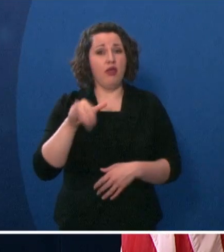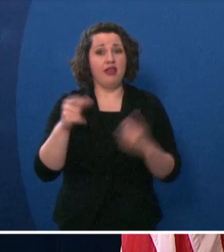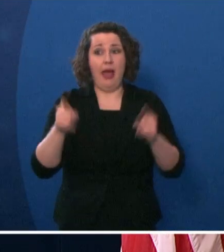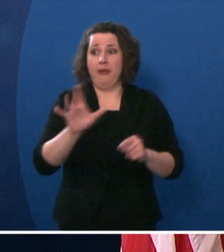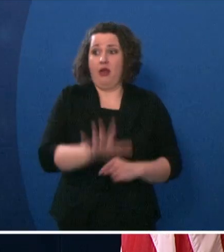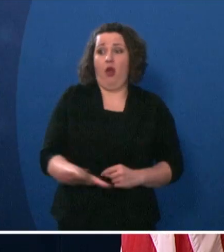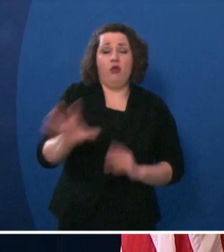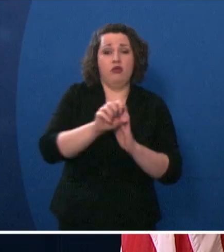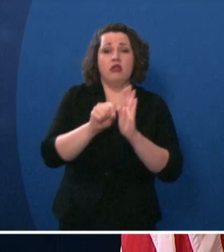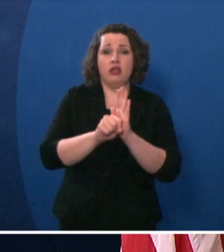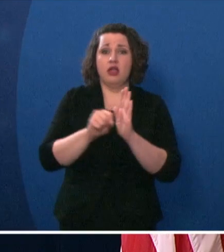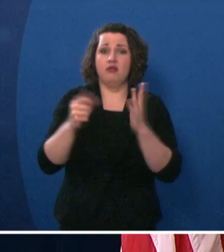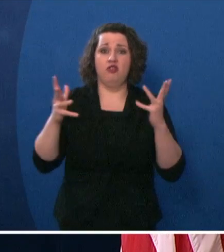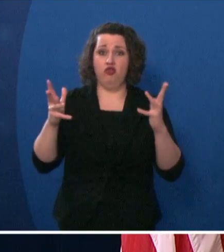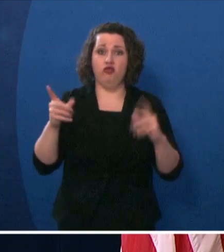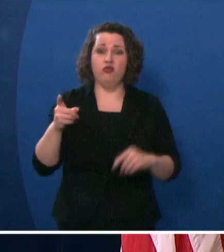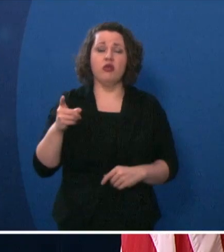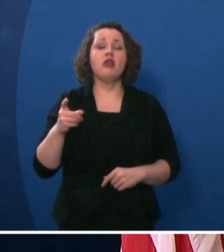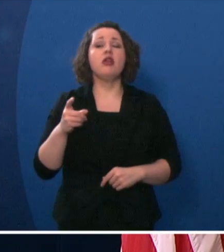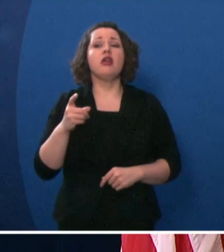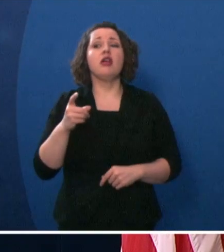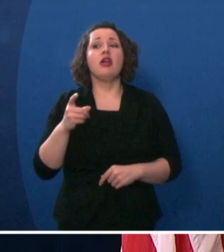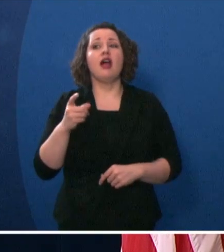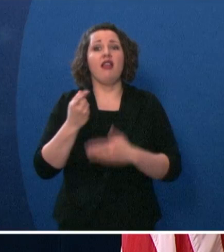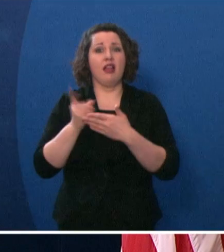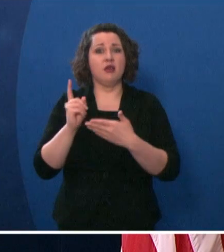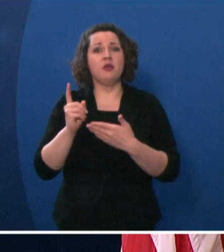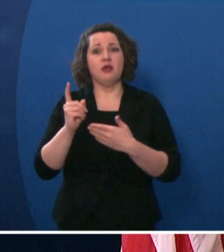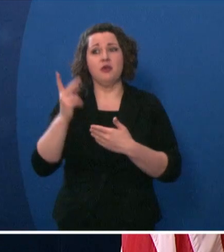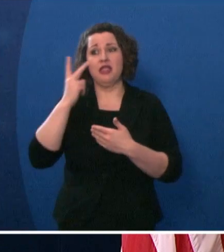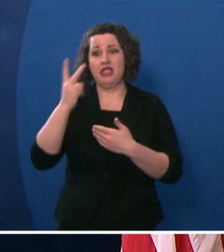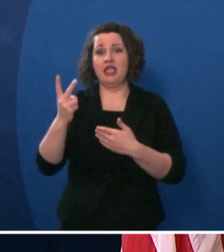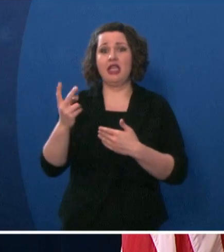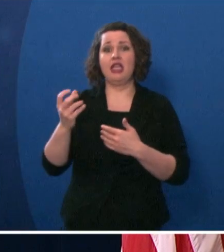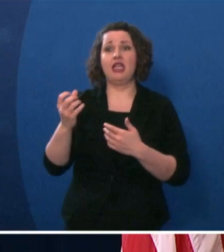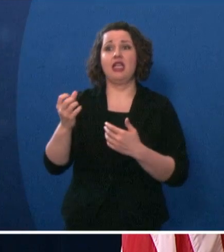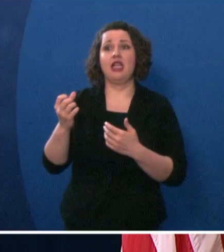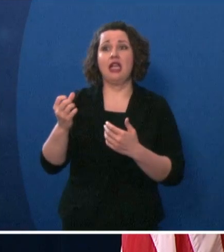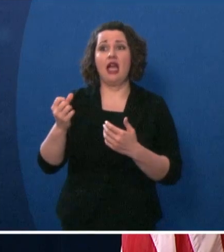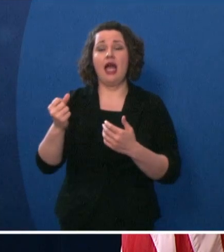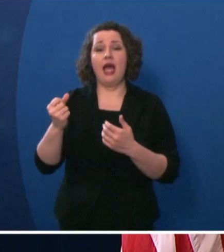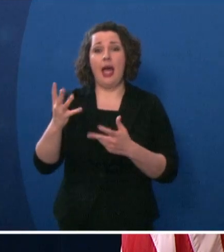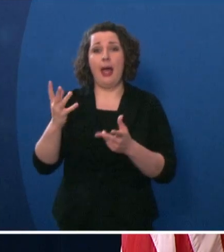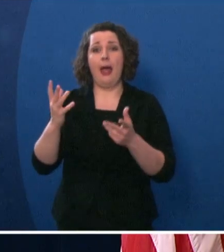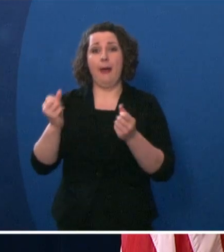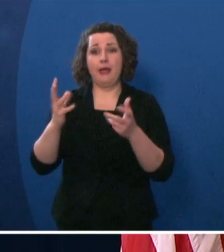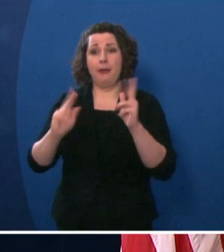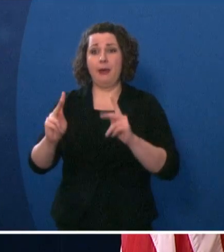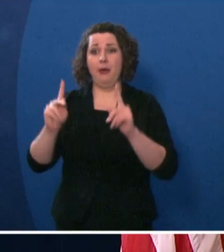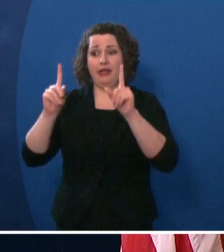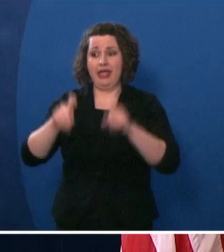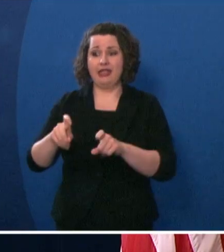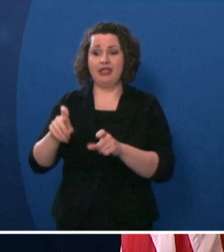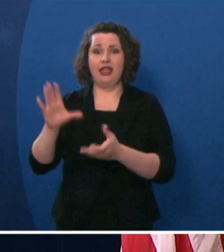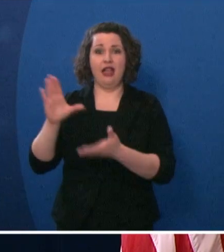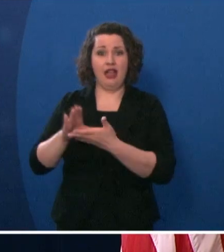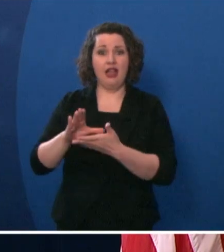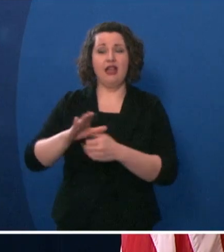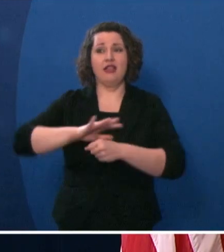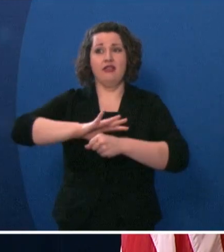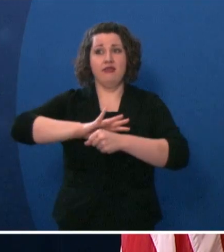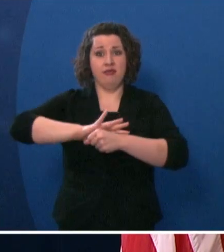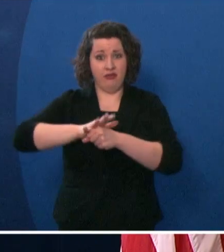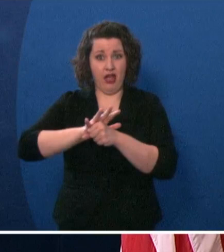across the state. We also said last week, you know, as we start to see the number of people testing diminish, and as we're watching virus activity across